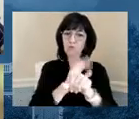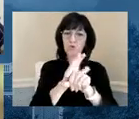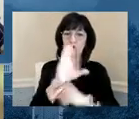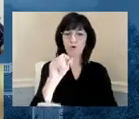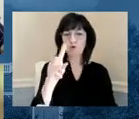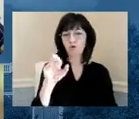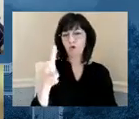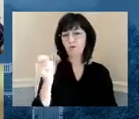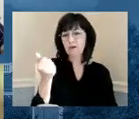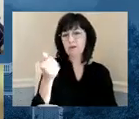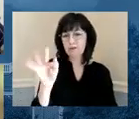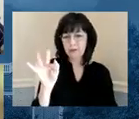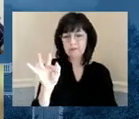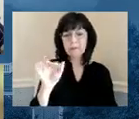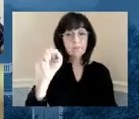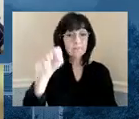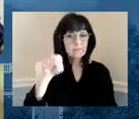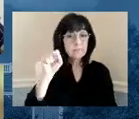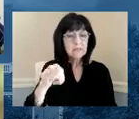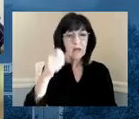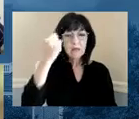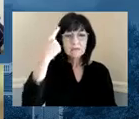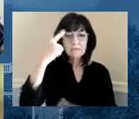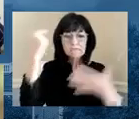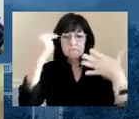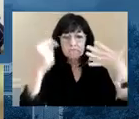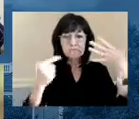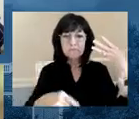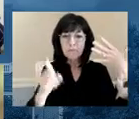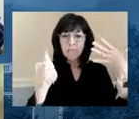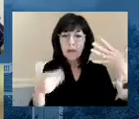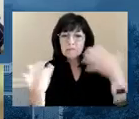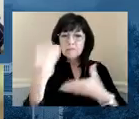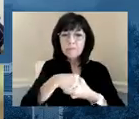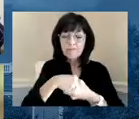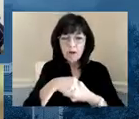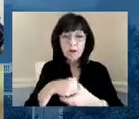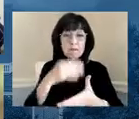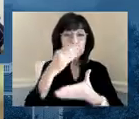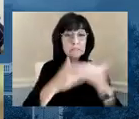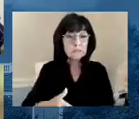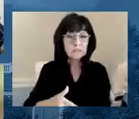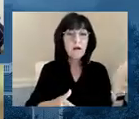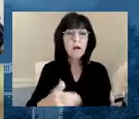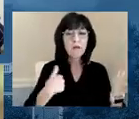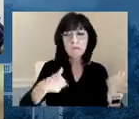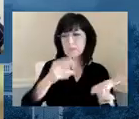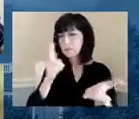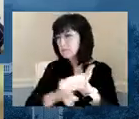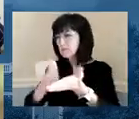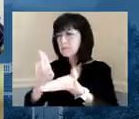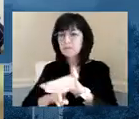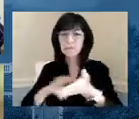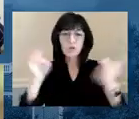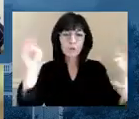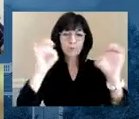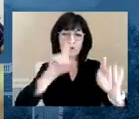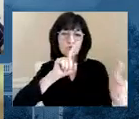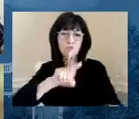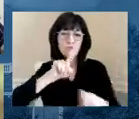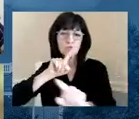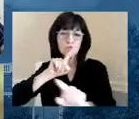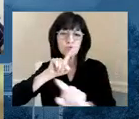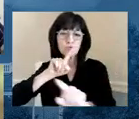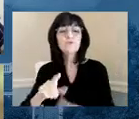way. There are lots of details that had to be worked out. We did some of it under emergency orders and some have been put in legislation, and this is